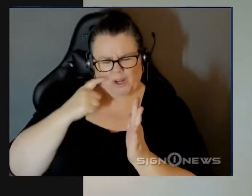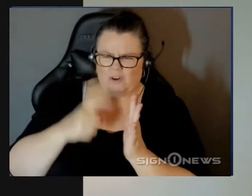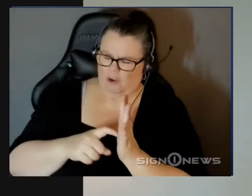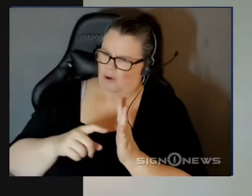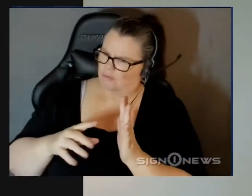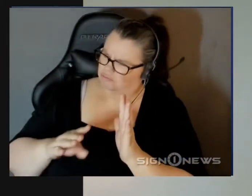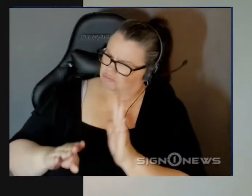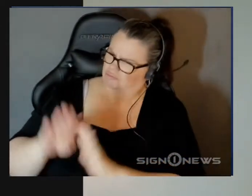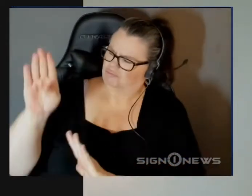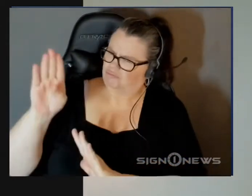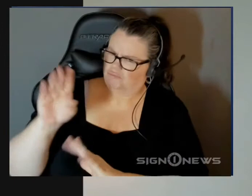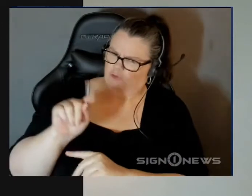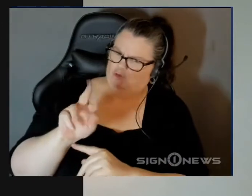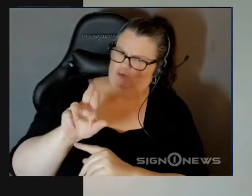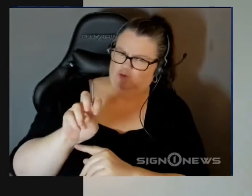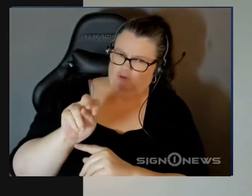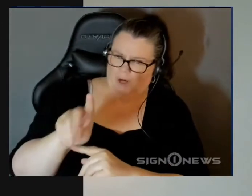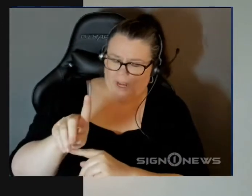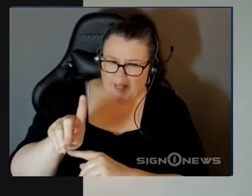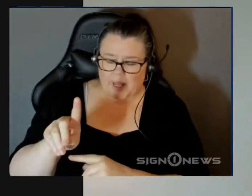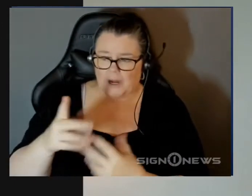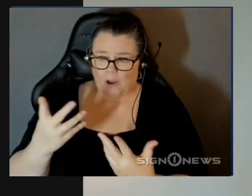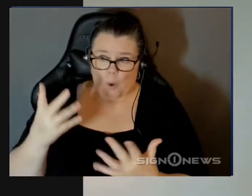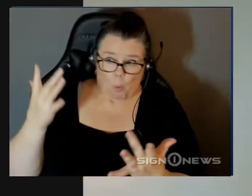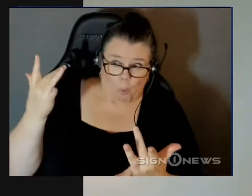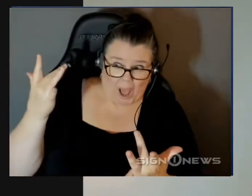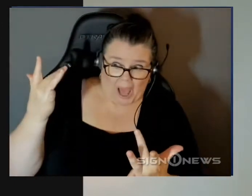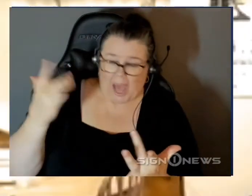this is, but we can definitely highlight the trends.